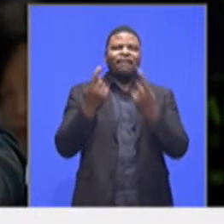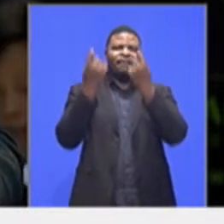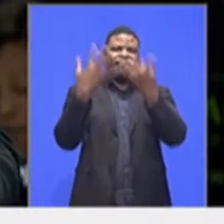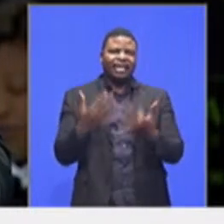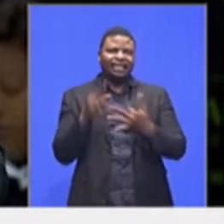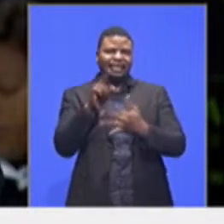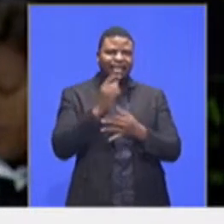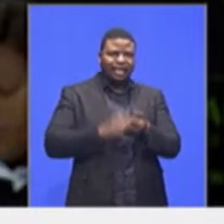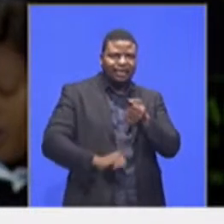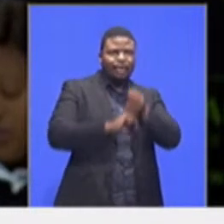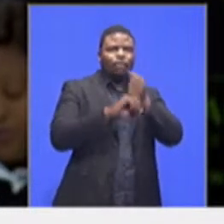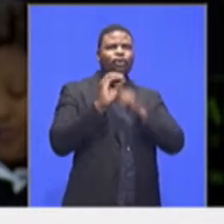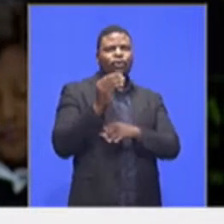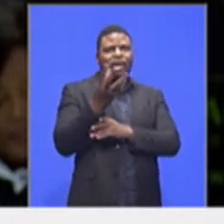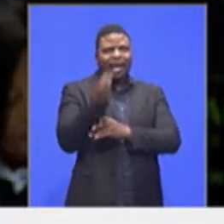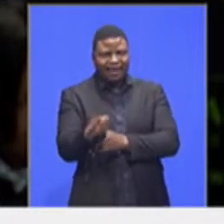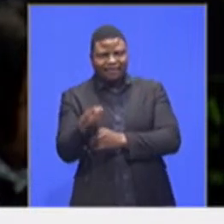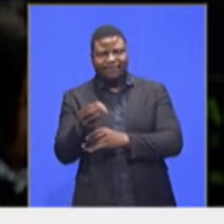grant funding component.